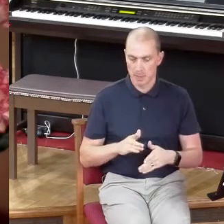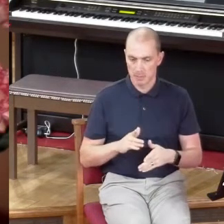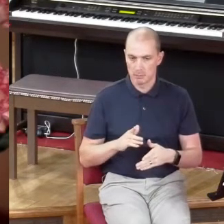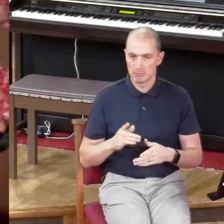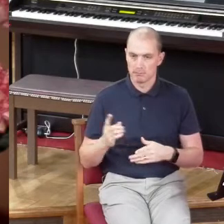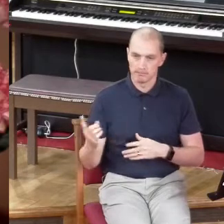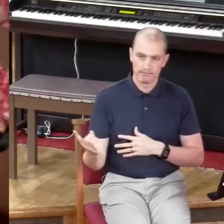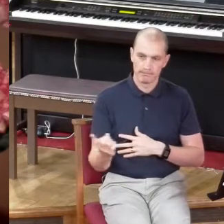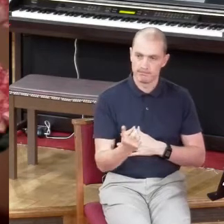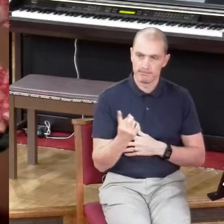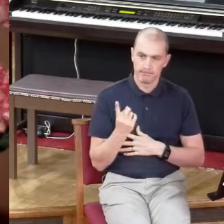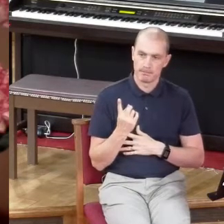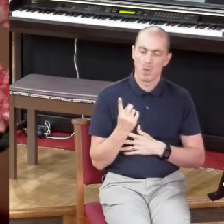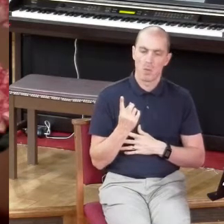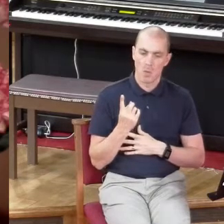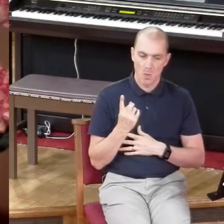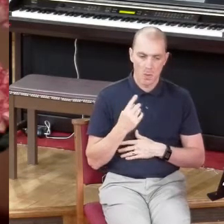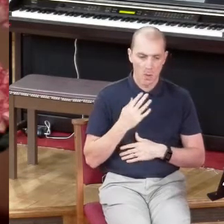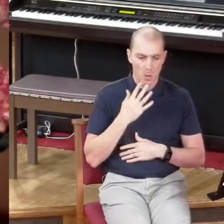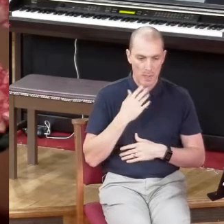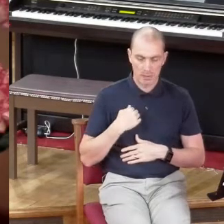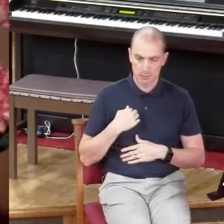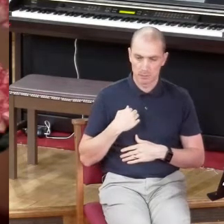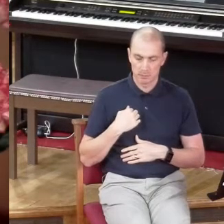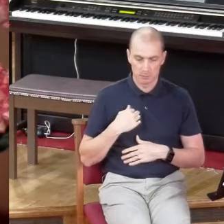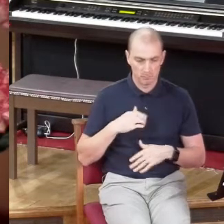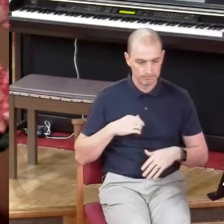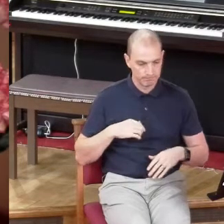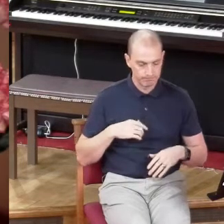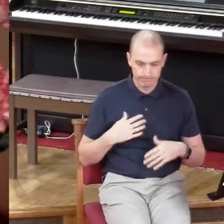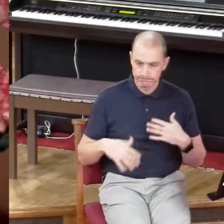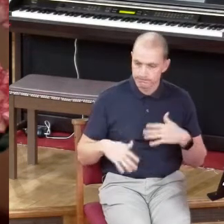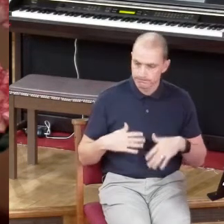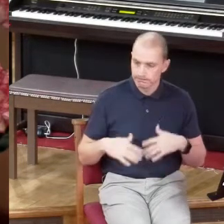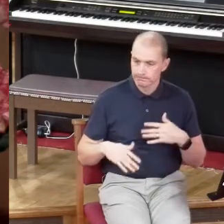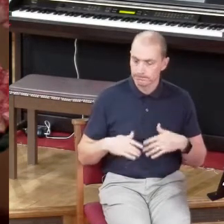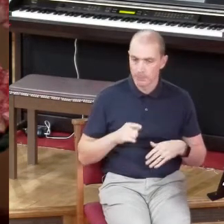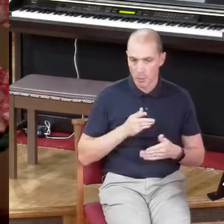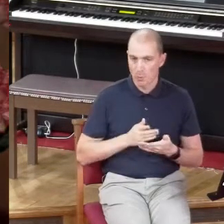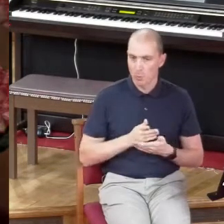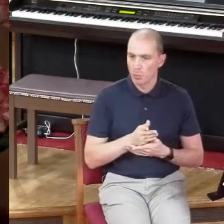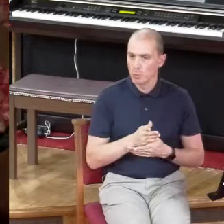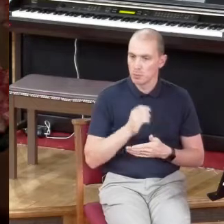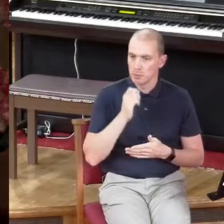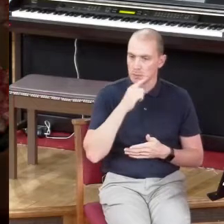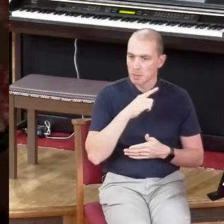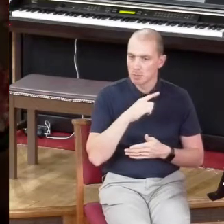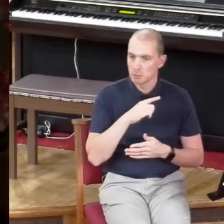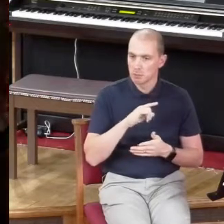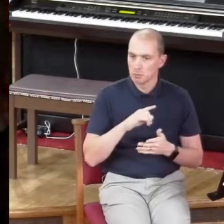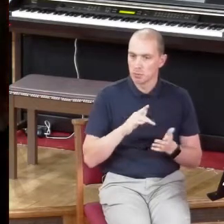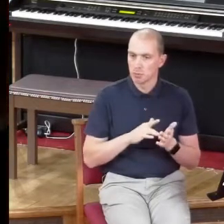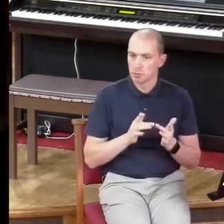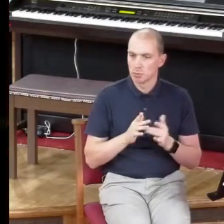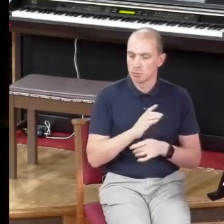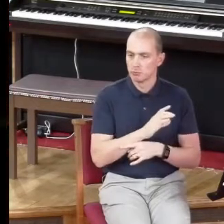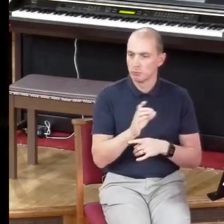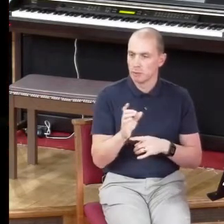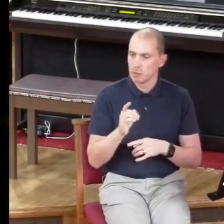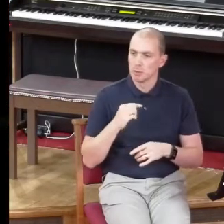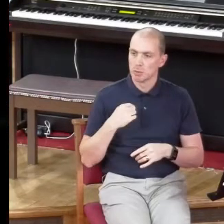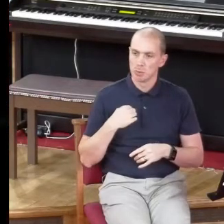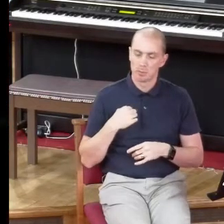come to us in our need, in your Son, Jesus Christ. You have come to be with us. You have come to draw us